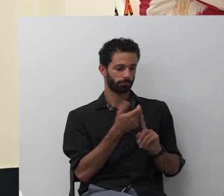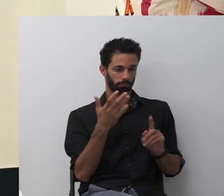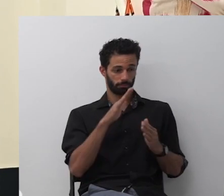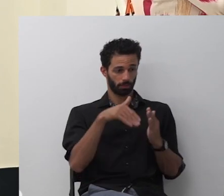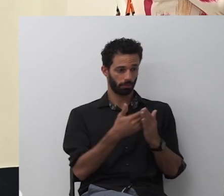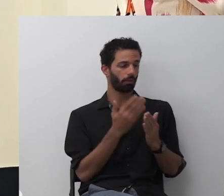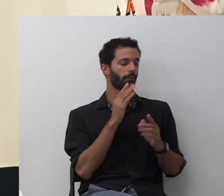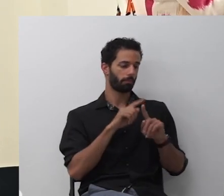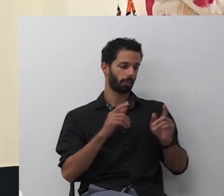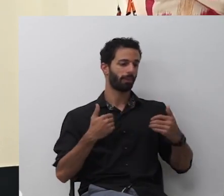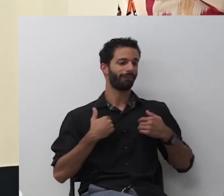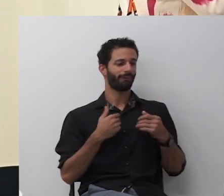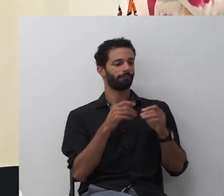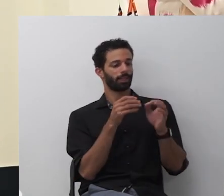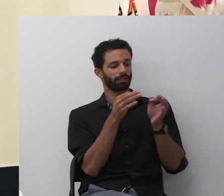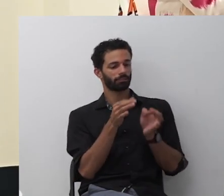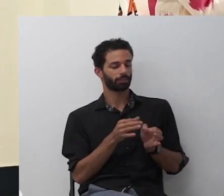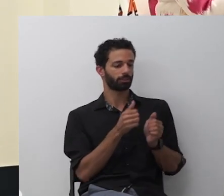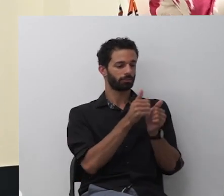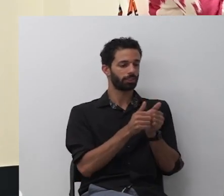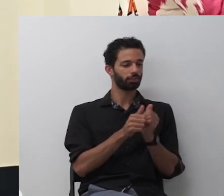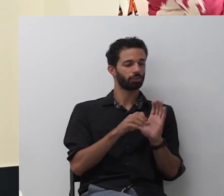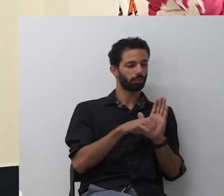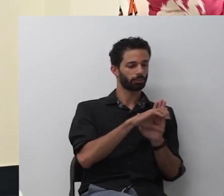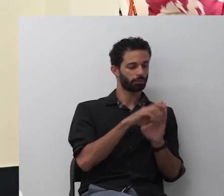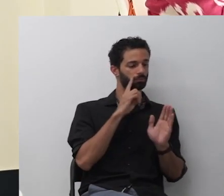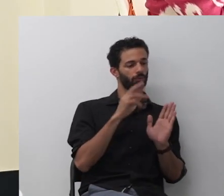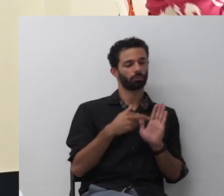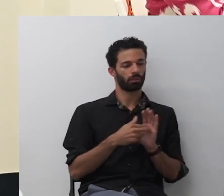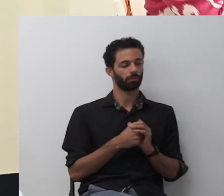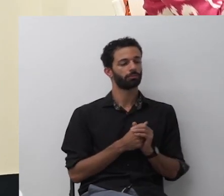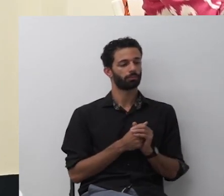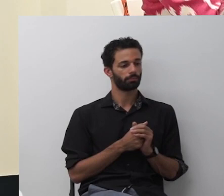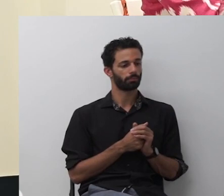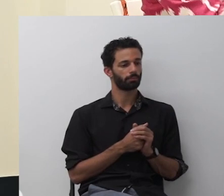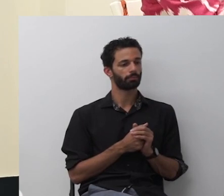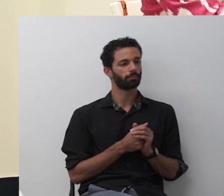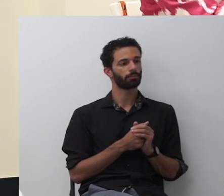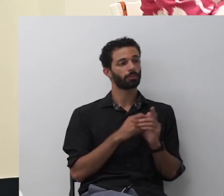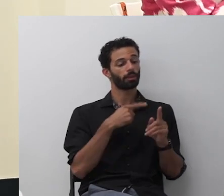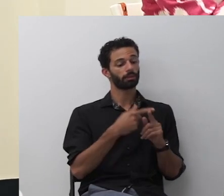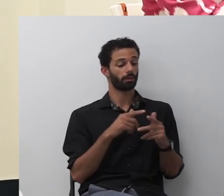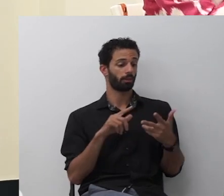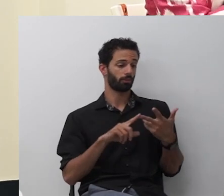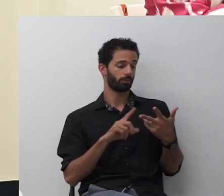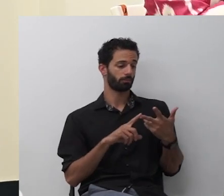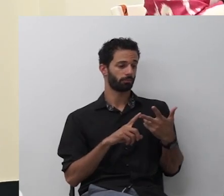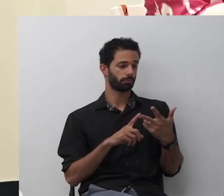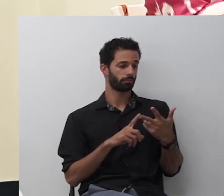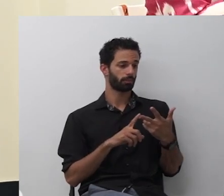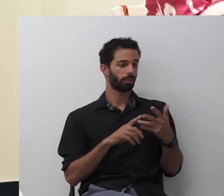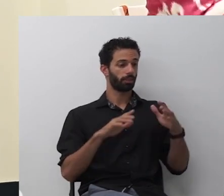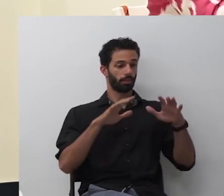little definitions of characteristics of these roles next to them. And then third, the